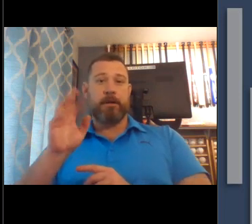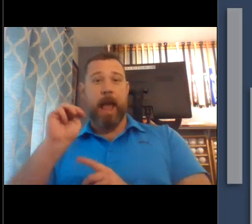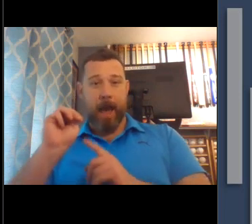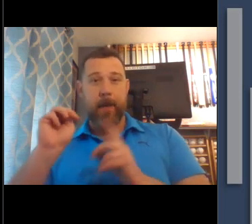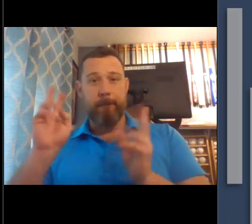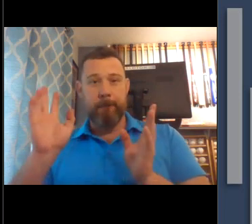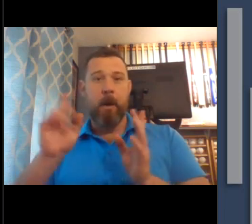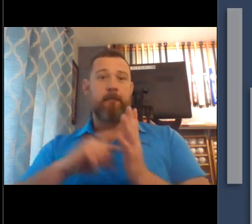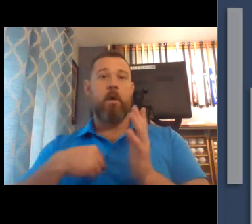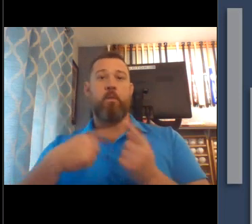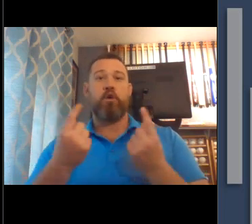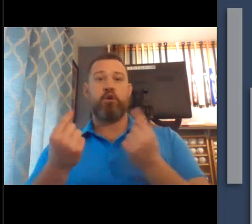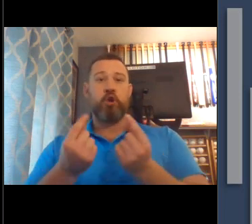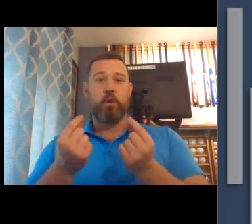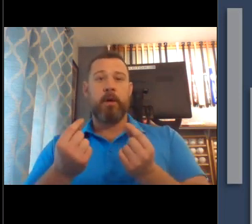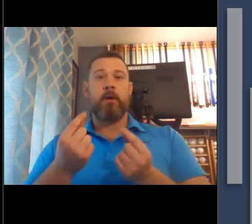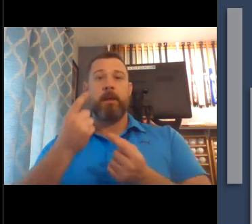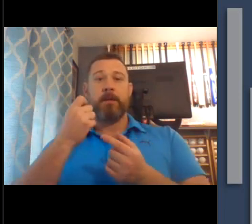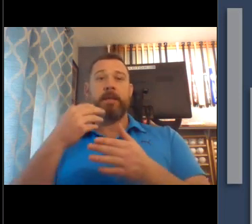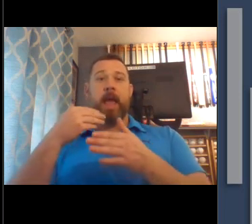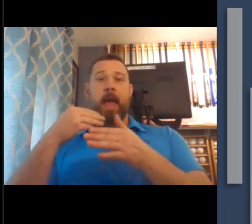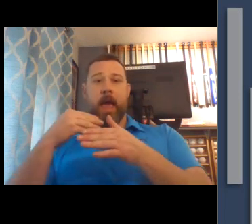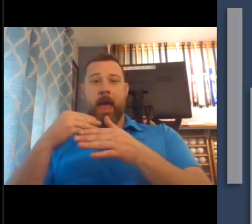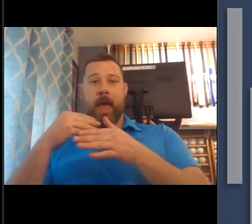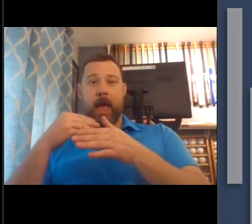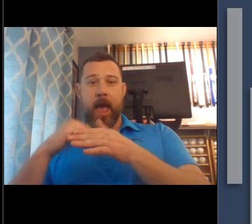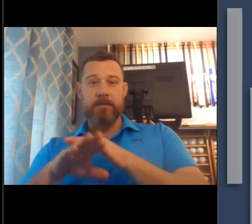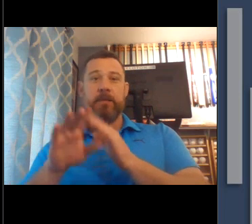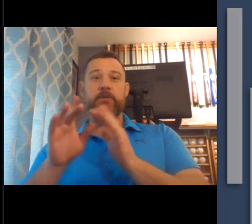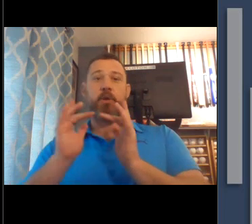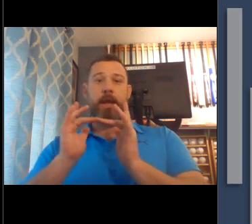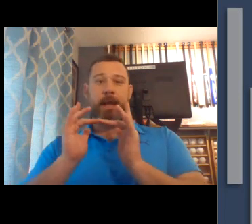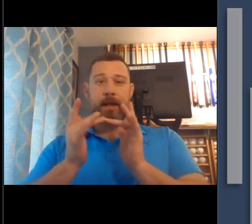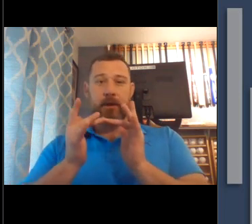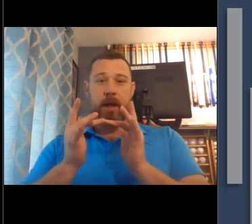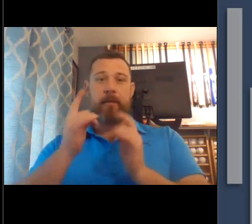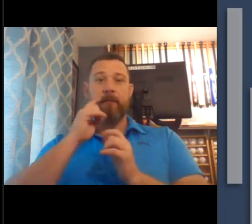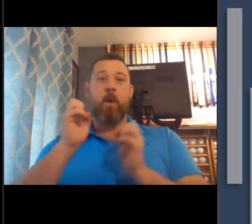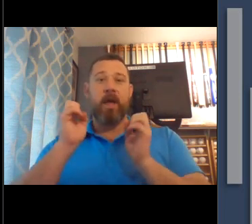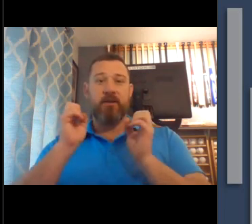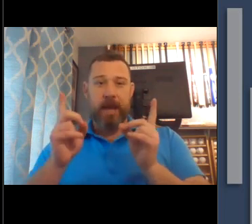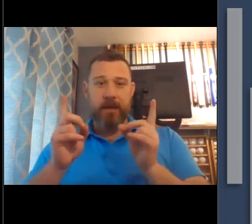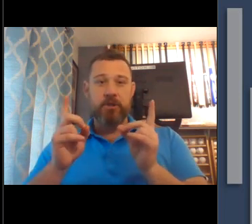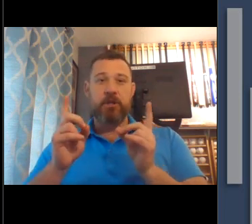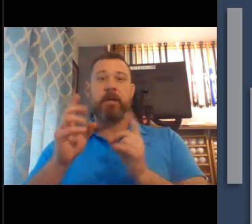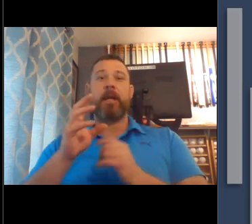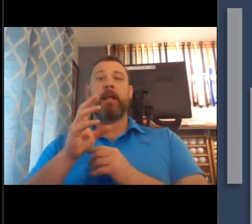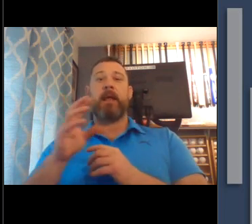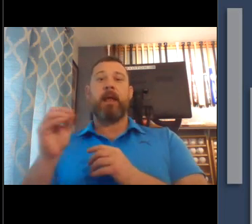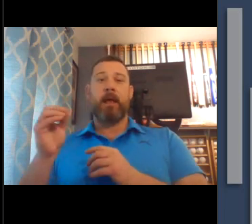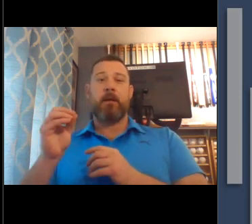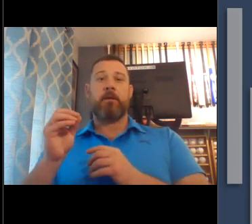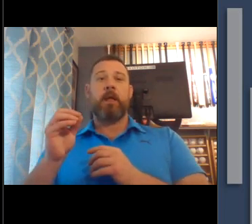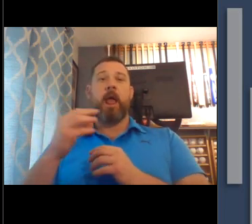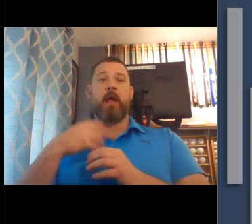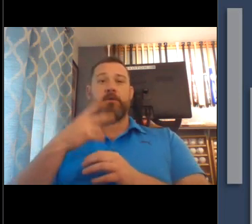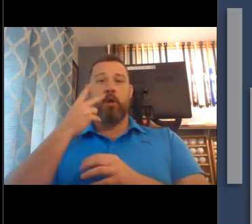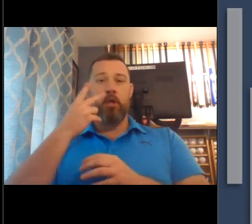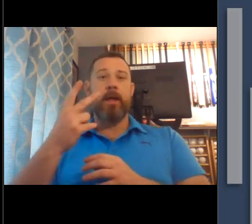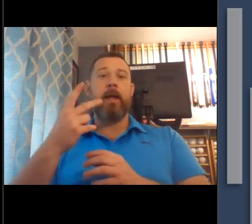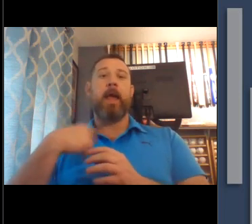especially because access to broadband, not only for education, but even as we're looking at our charging